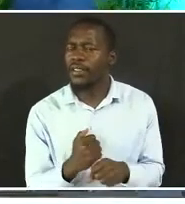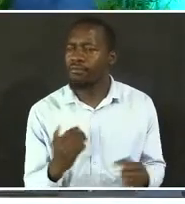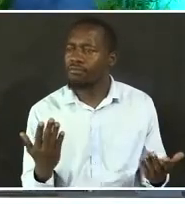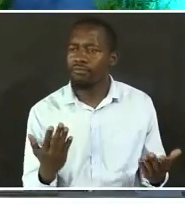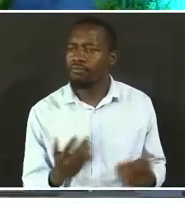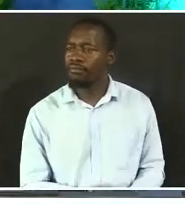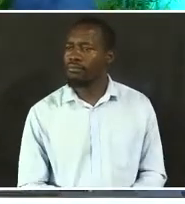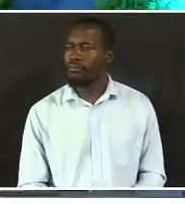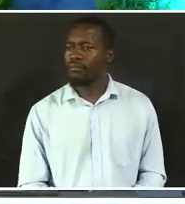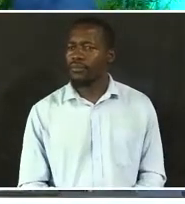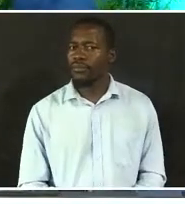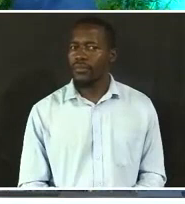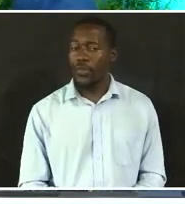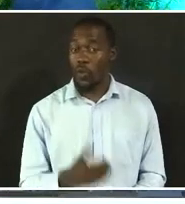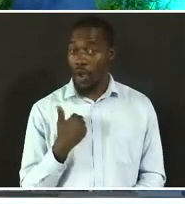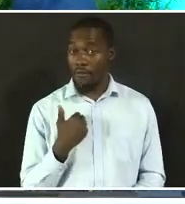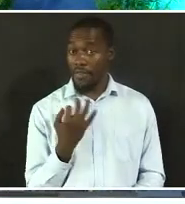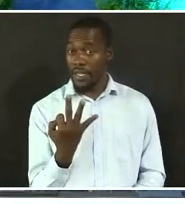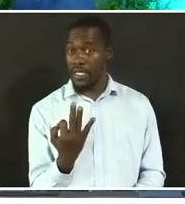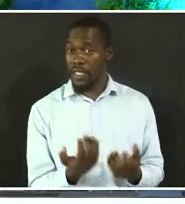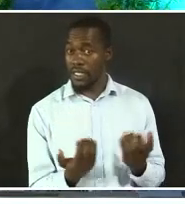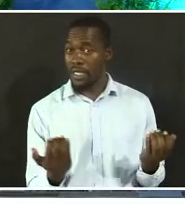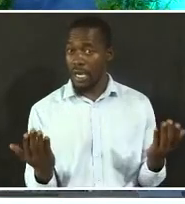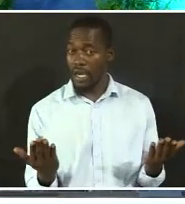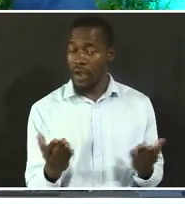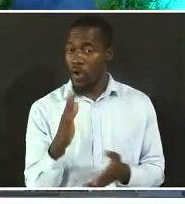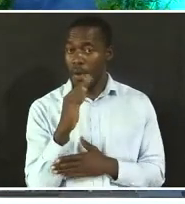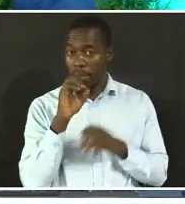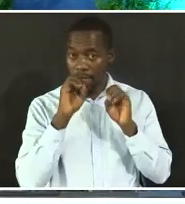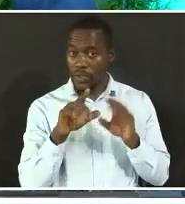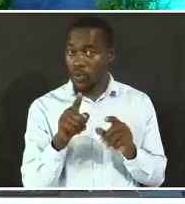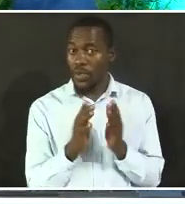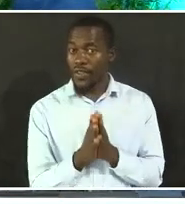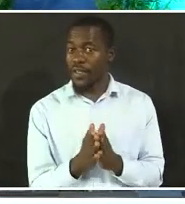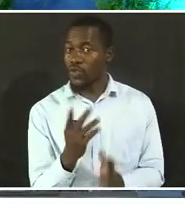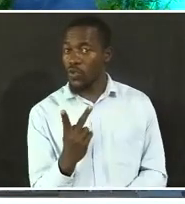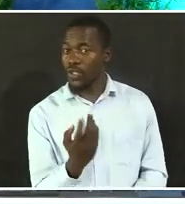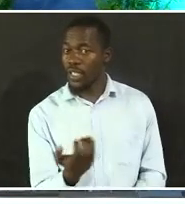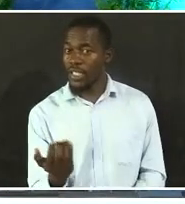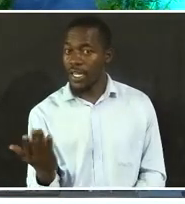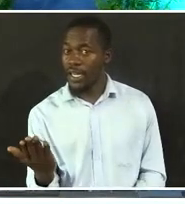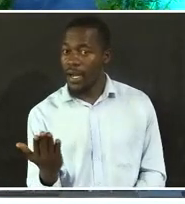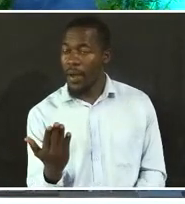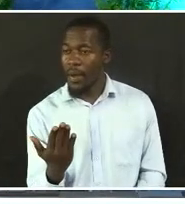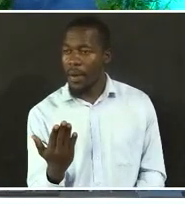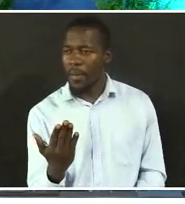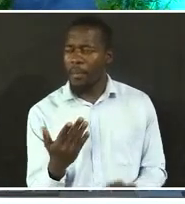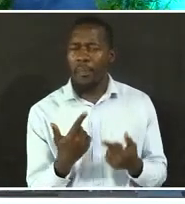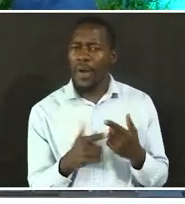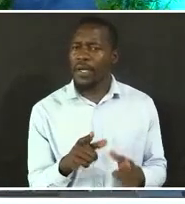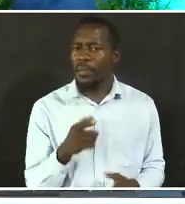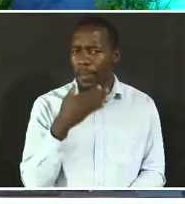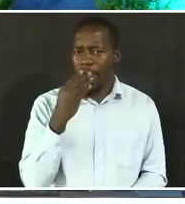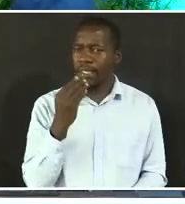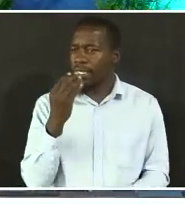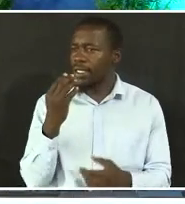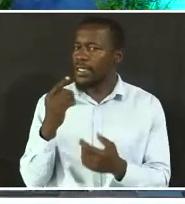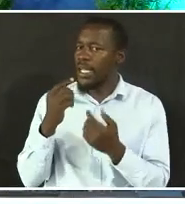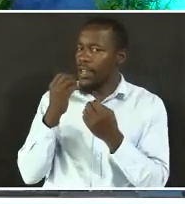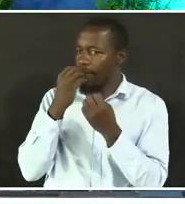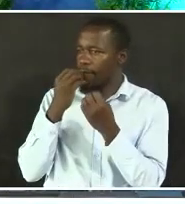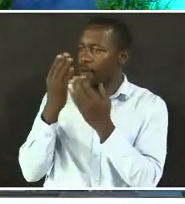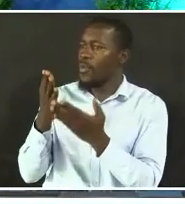You gave me 3 children. God has blessed me with 2. But I need to tell God, God, you gave me 2. I